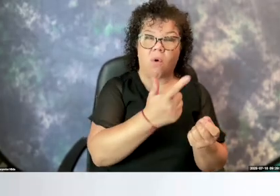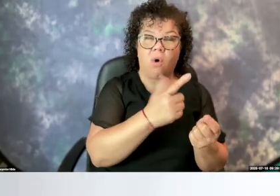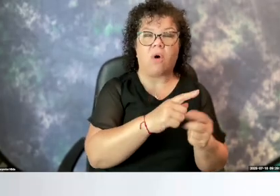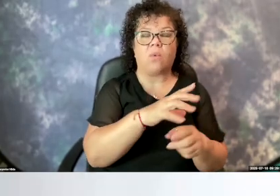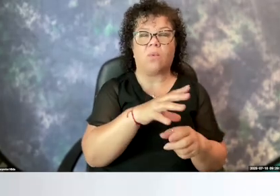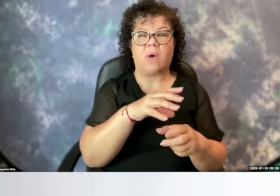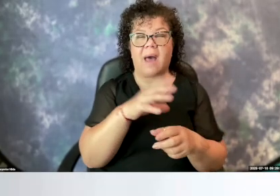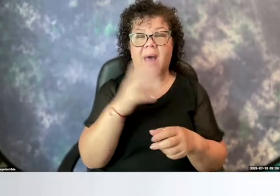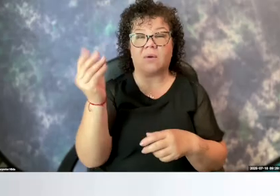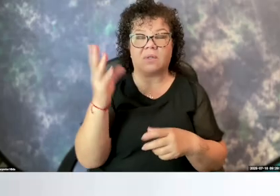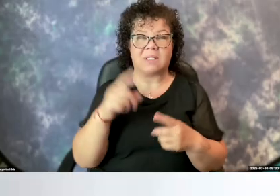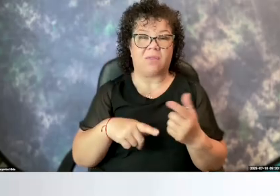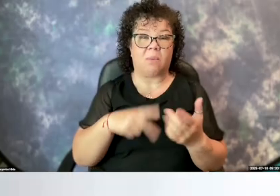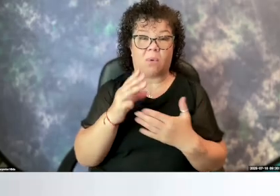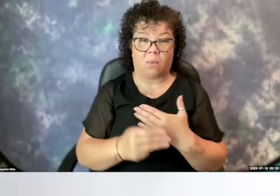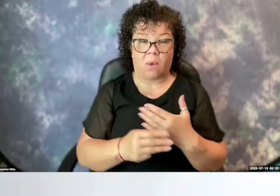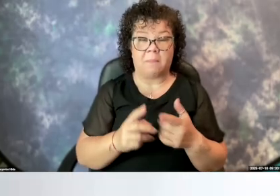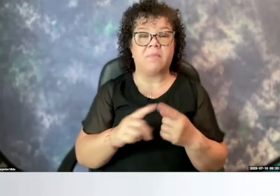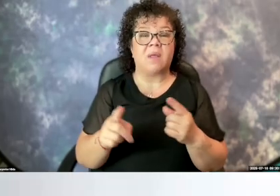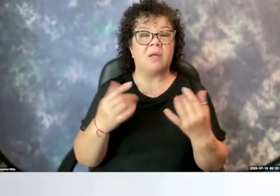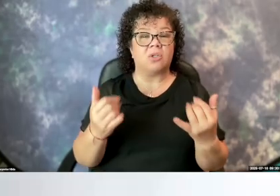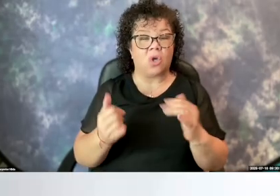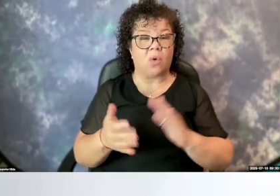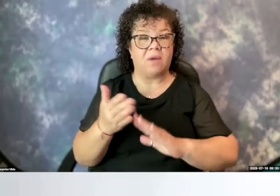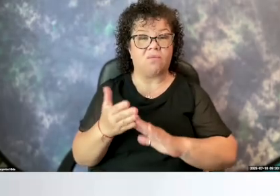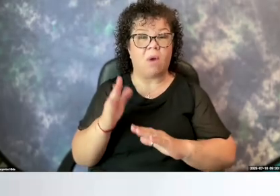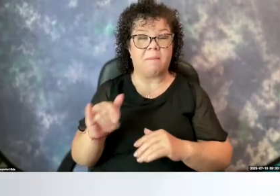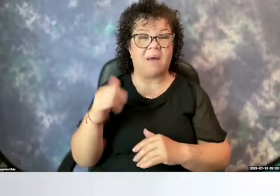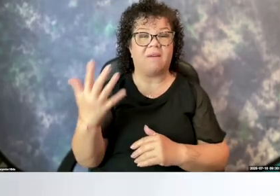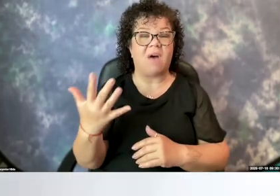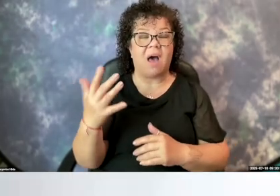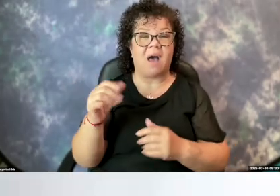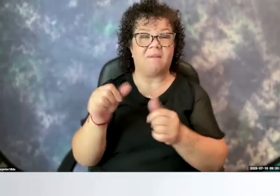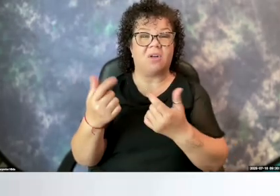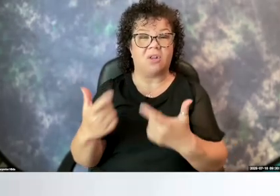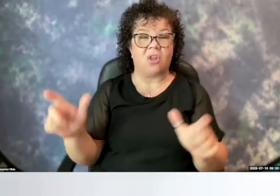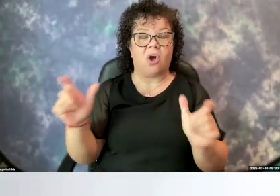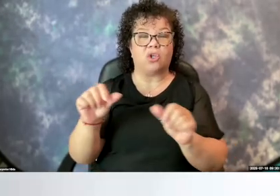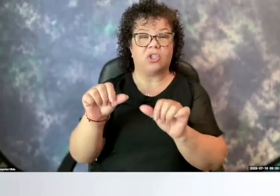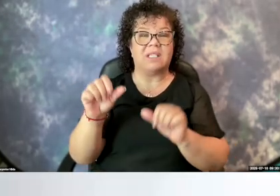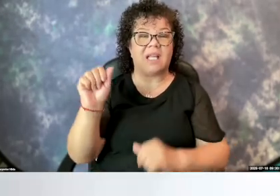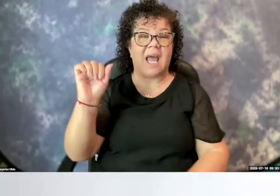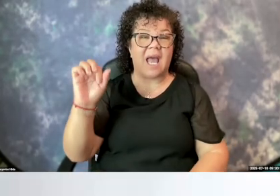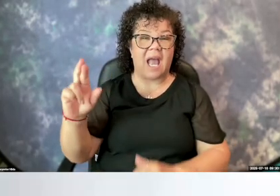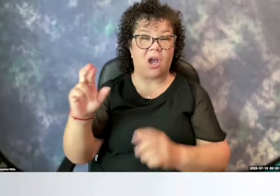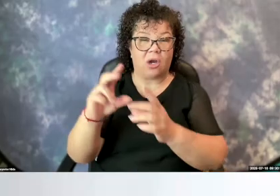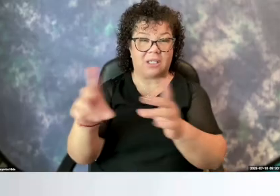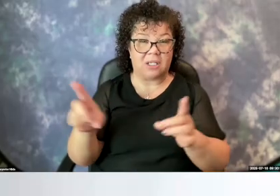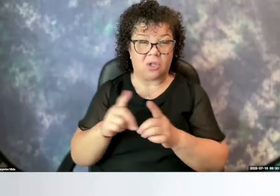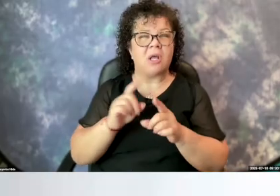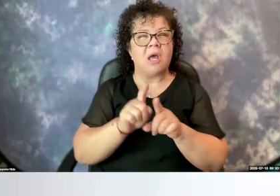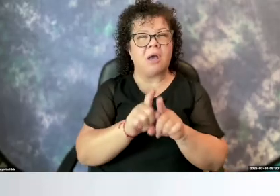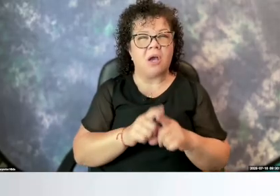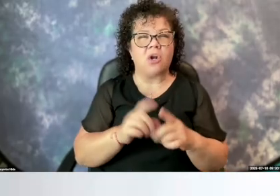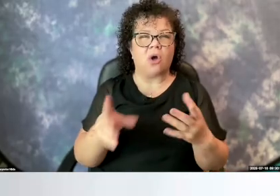providing access to Clean Cars for All incentives outside of a regional Clean Cars for All program, which is currently administered by the 5 largest